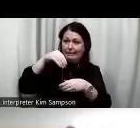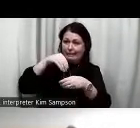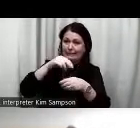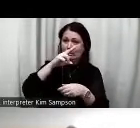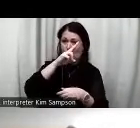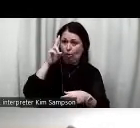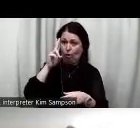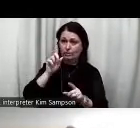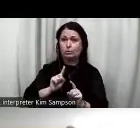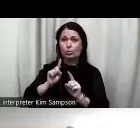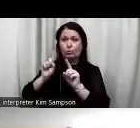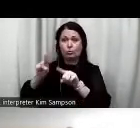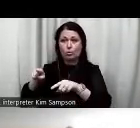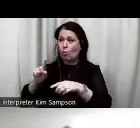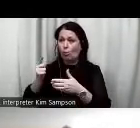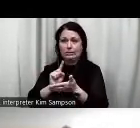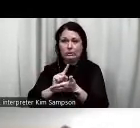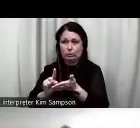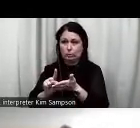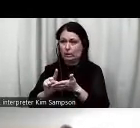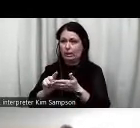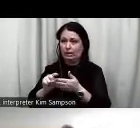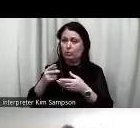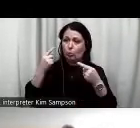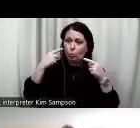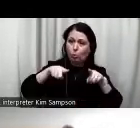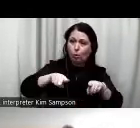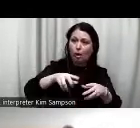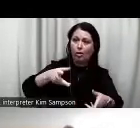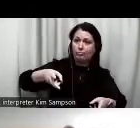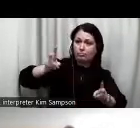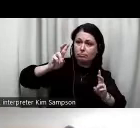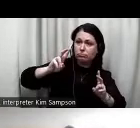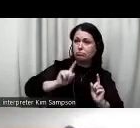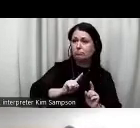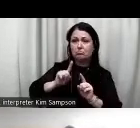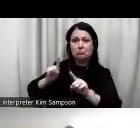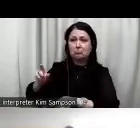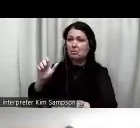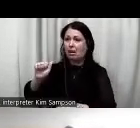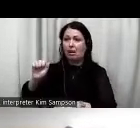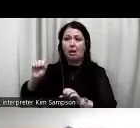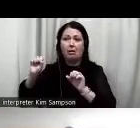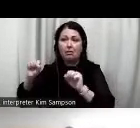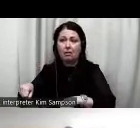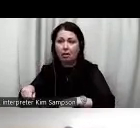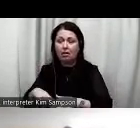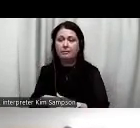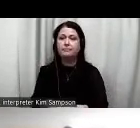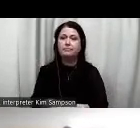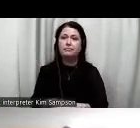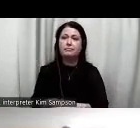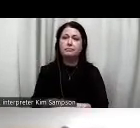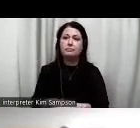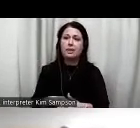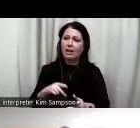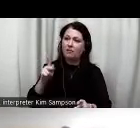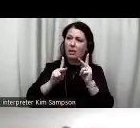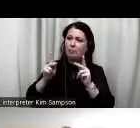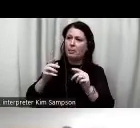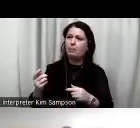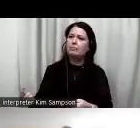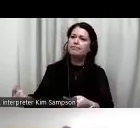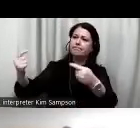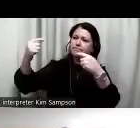can go once a week. And then we have people come in to facilitate